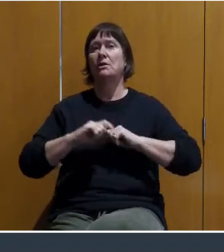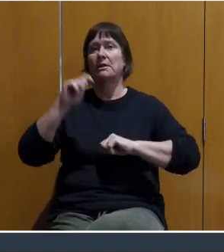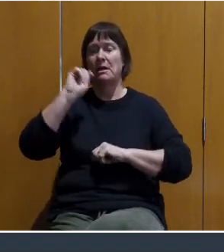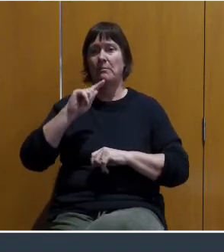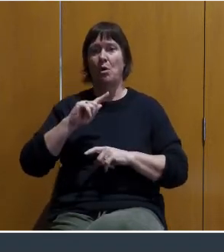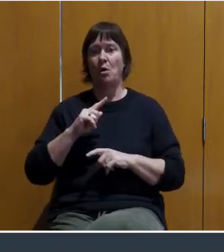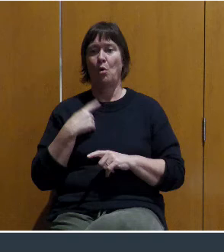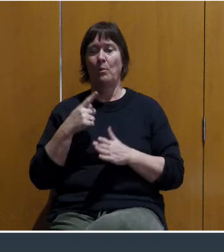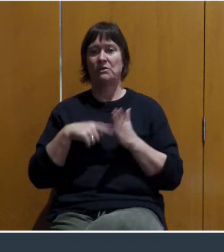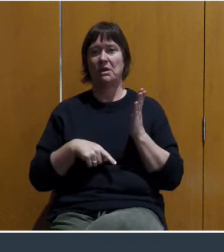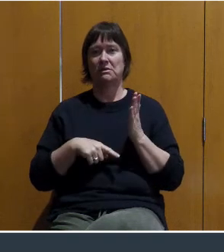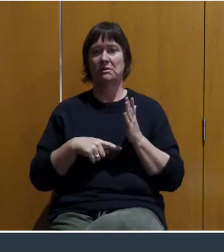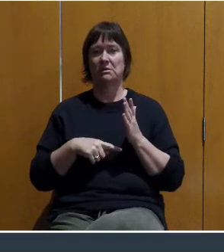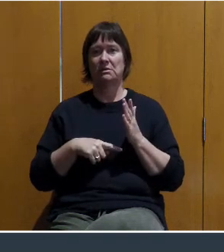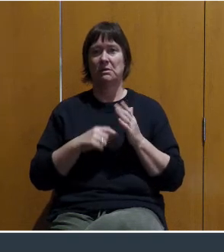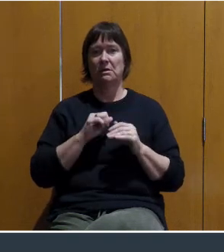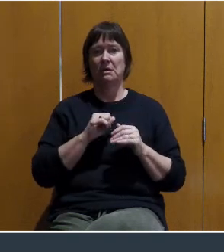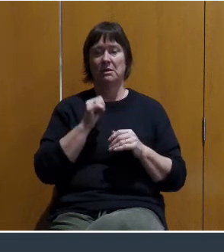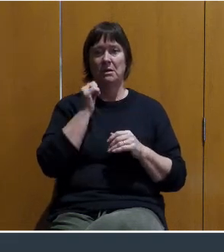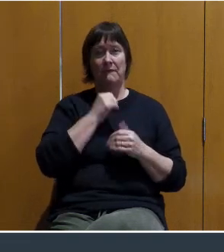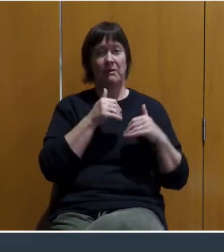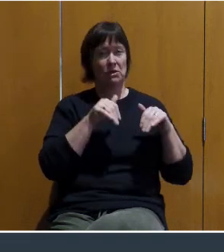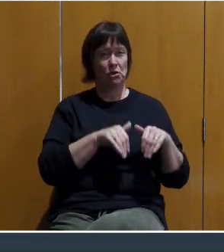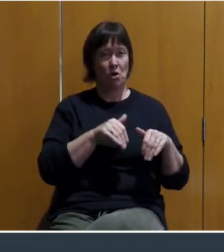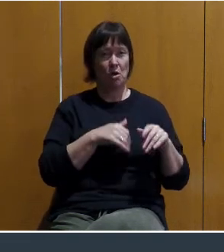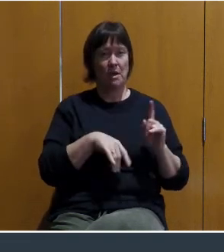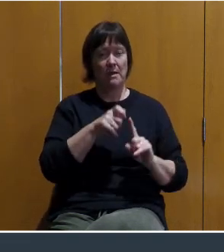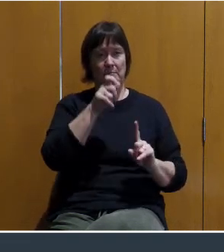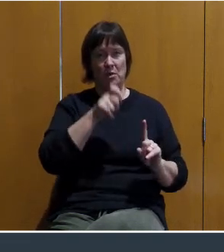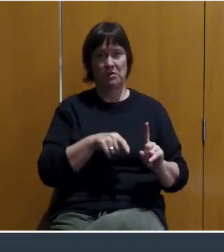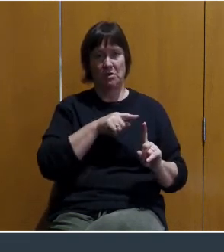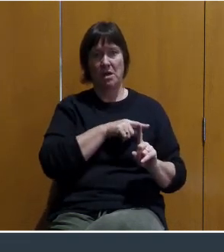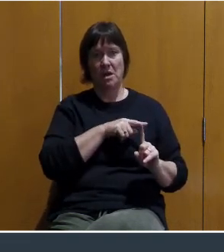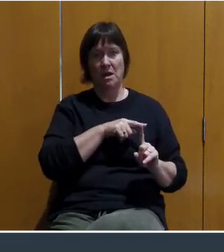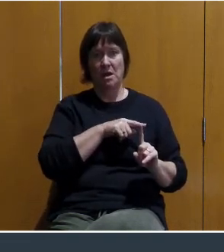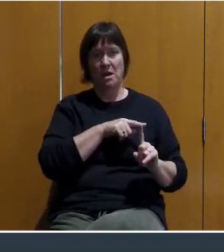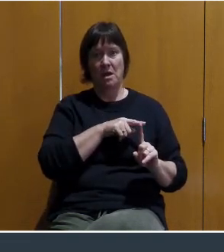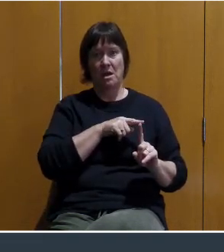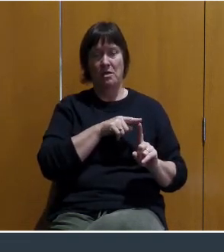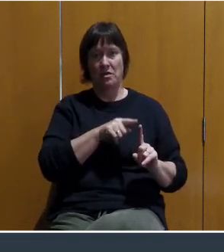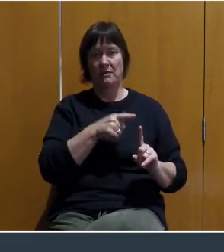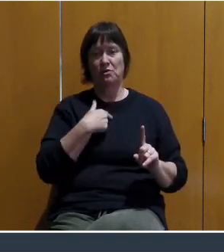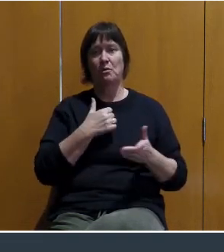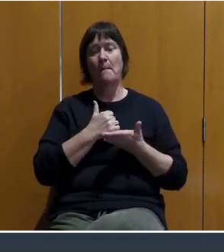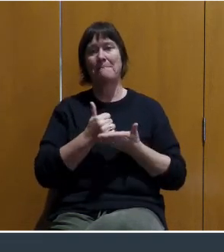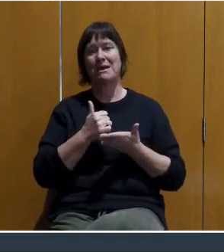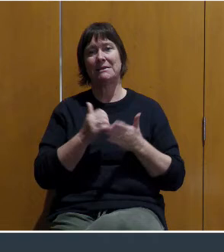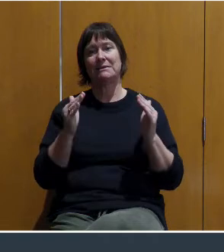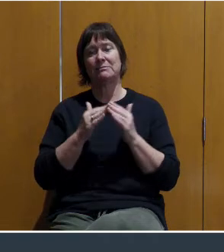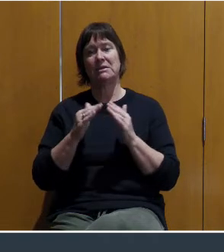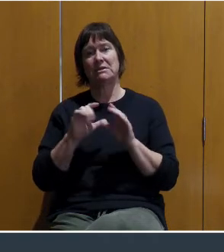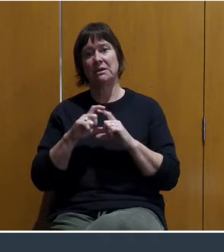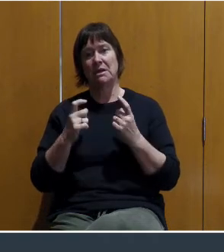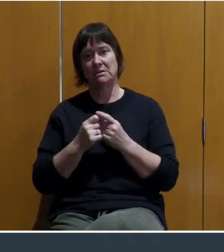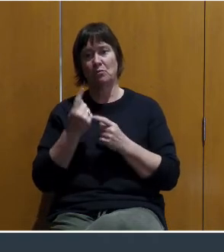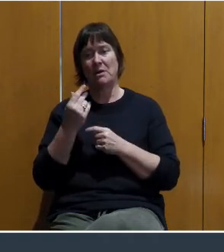charge every dog and handler that comes to the club. It's a requirement that they do our basic domestic class.